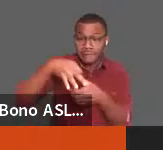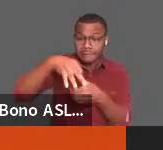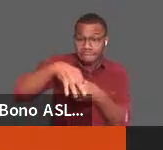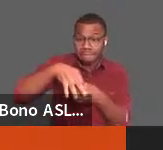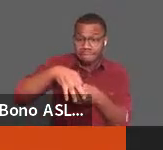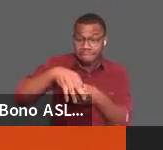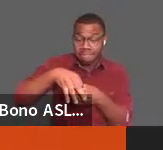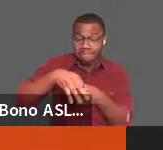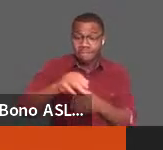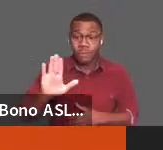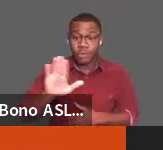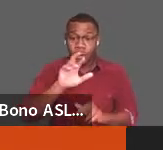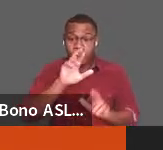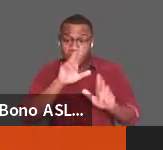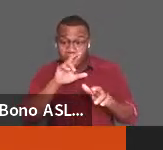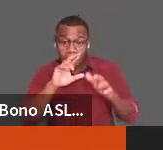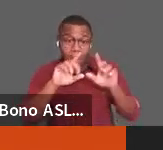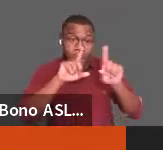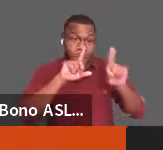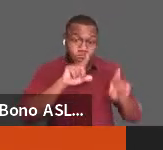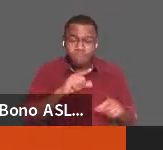responses.